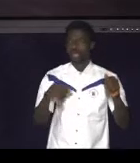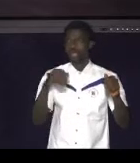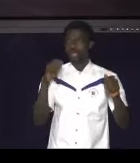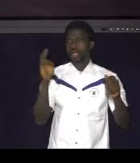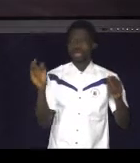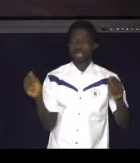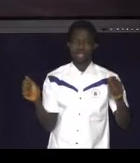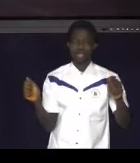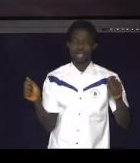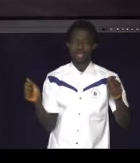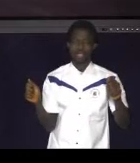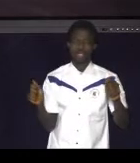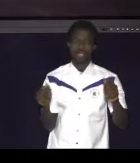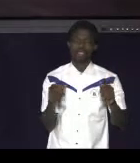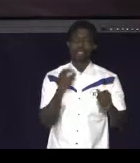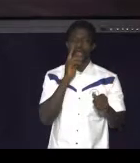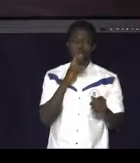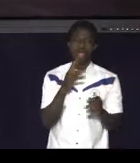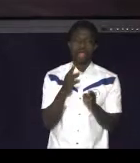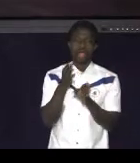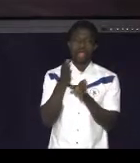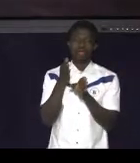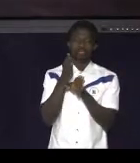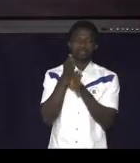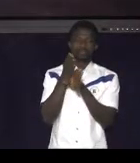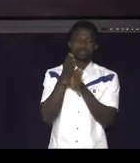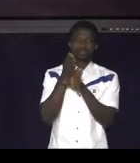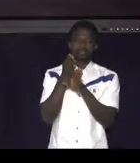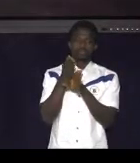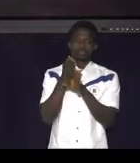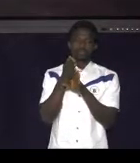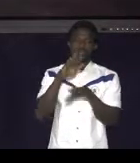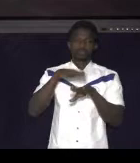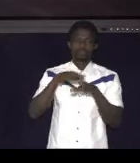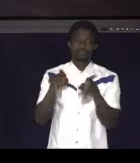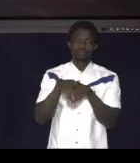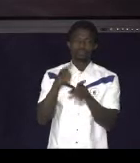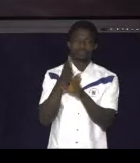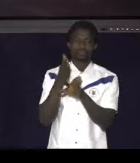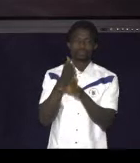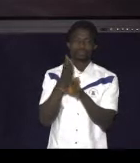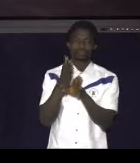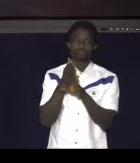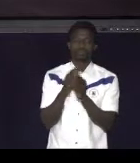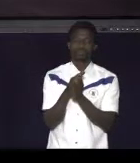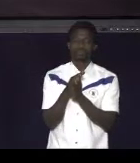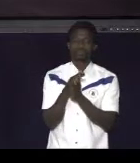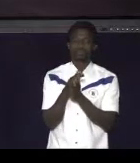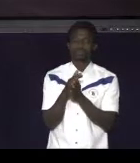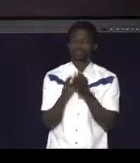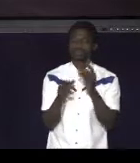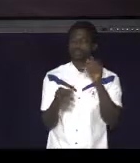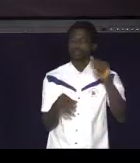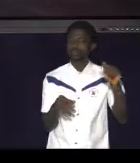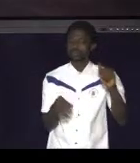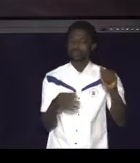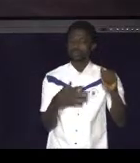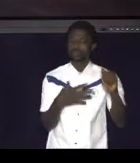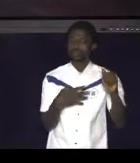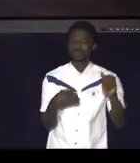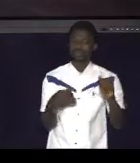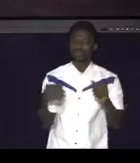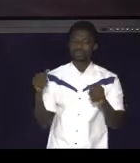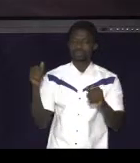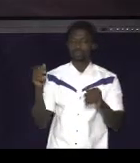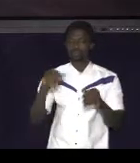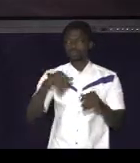this angle A and this angle here are the same thing. So this angle C, this is 8. This angle A, this is